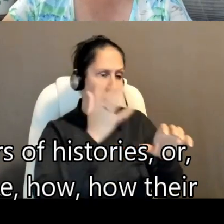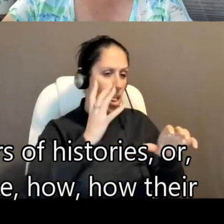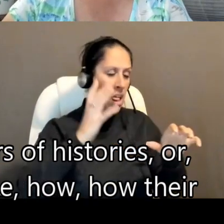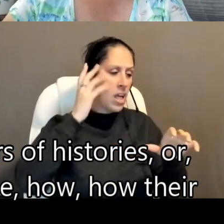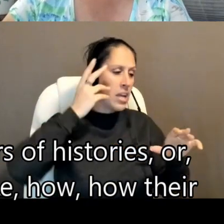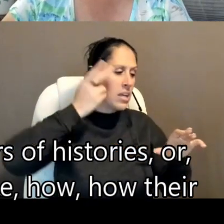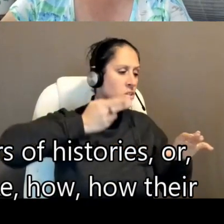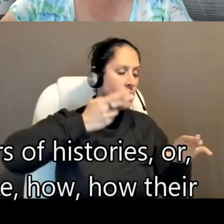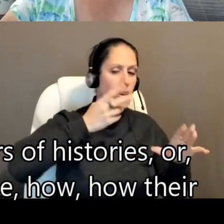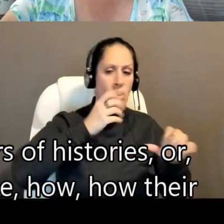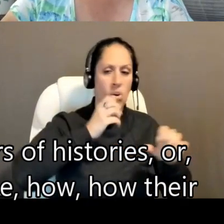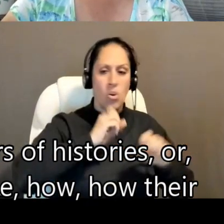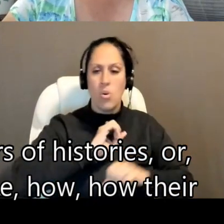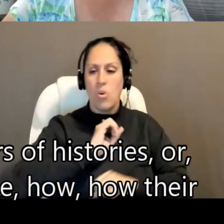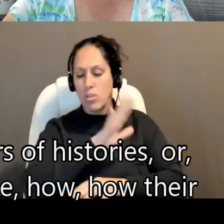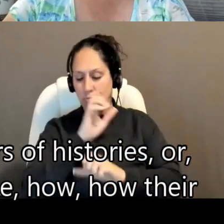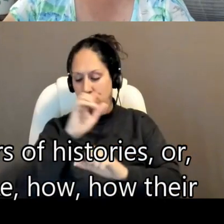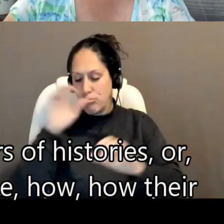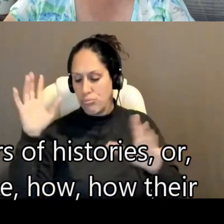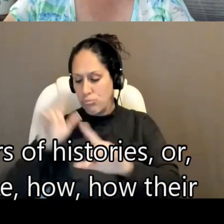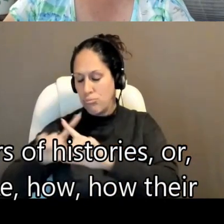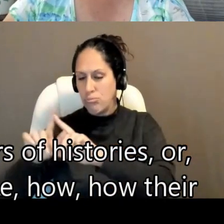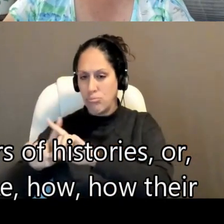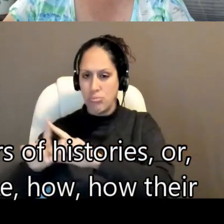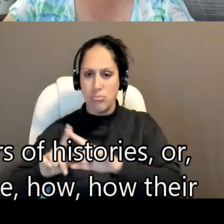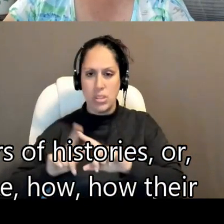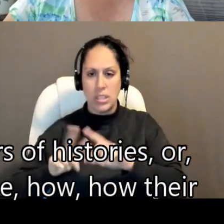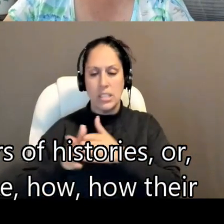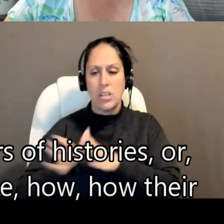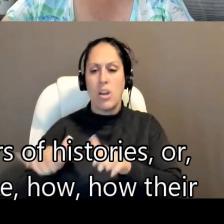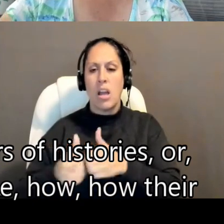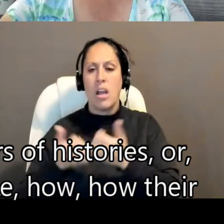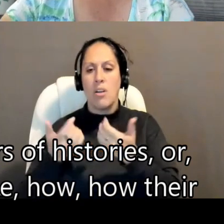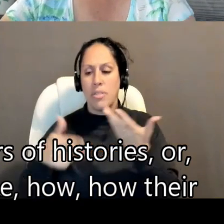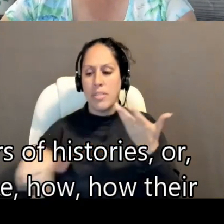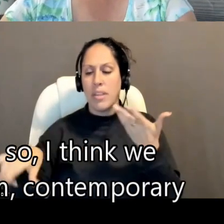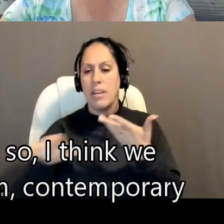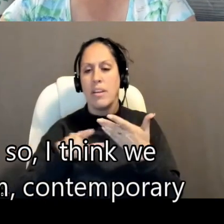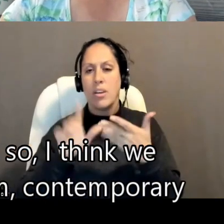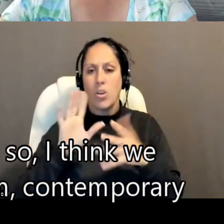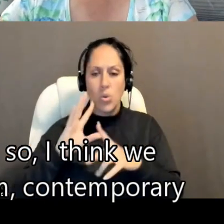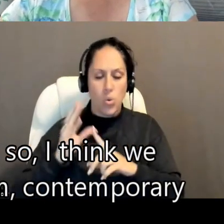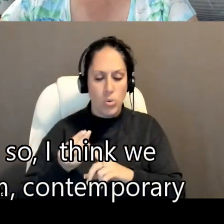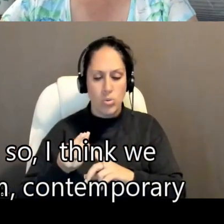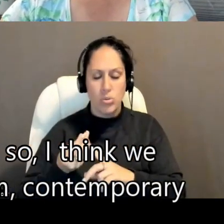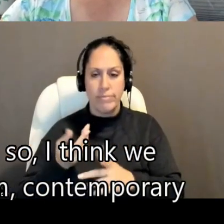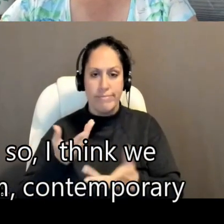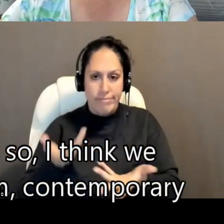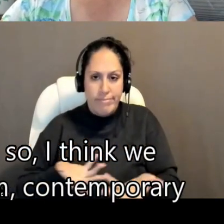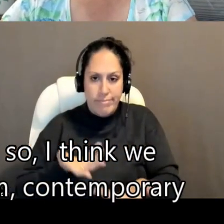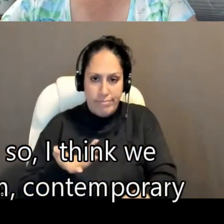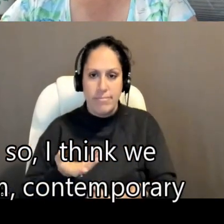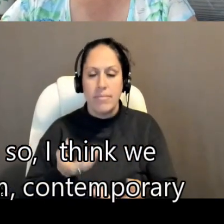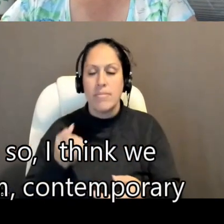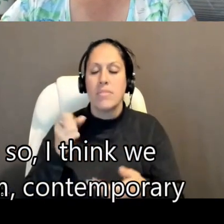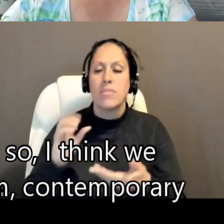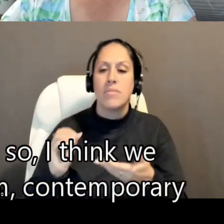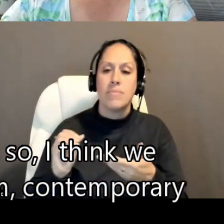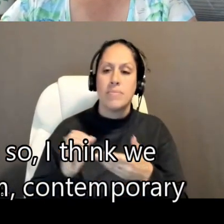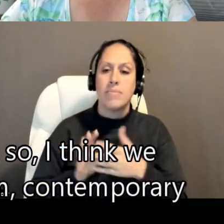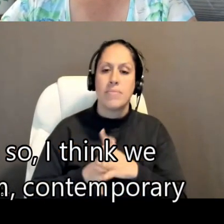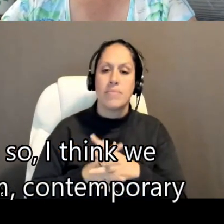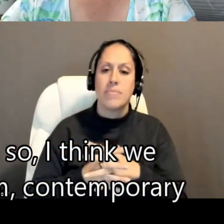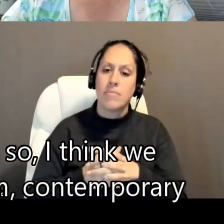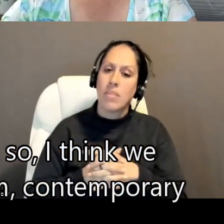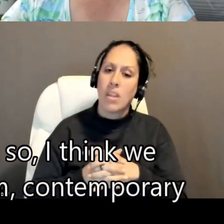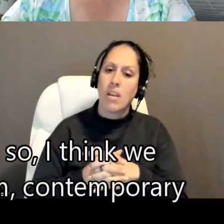histories or just in general how their culture is. So